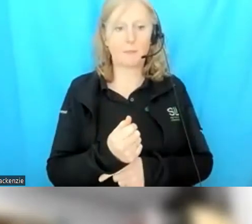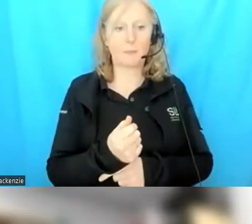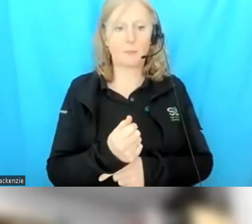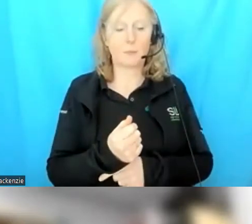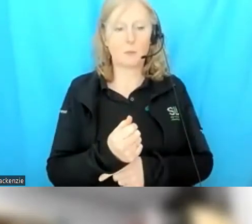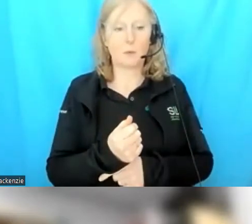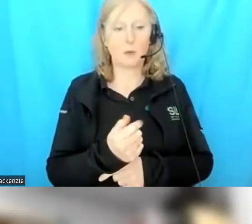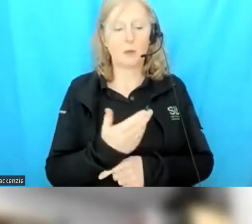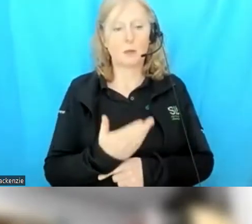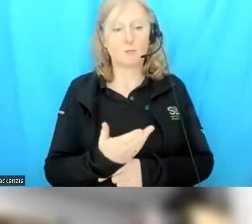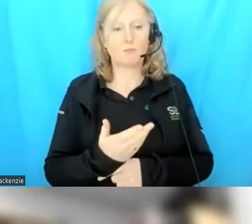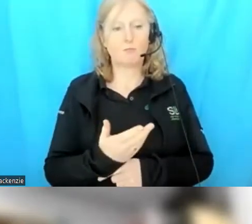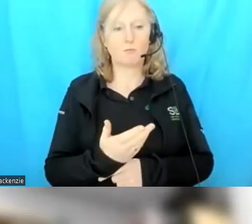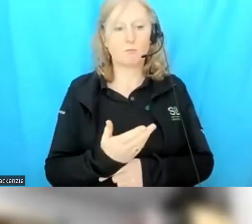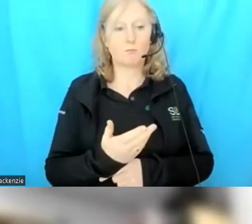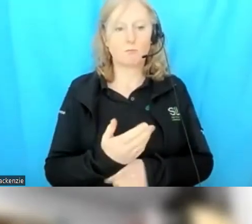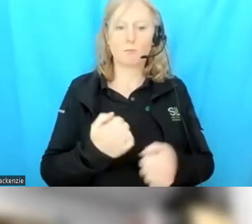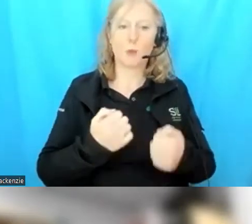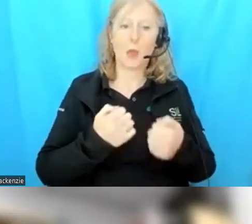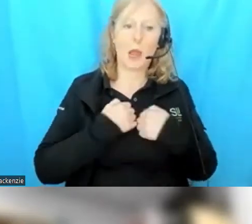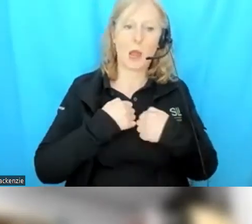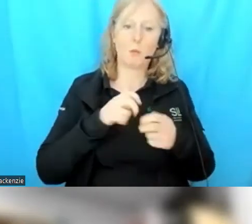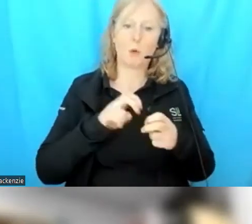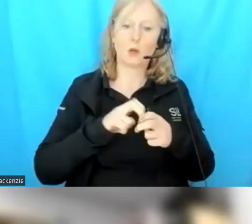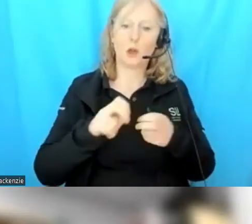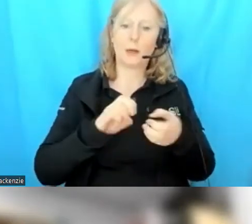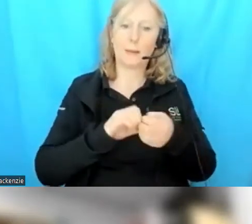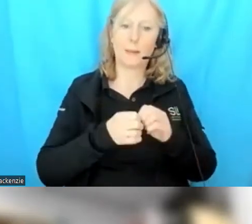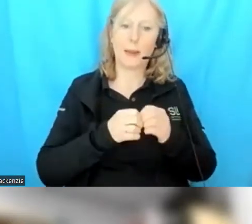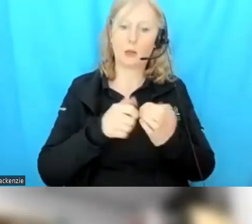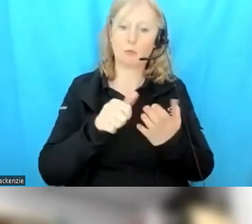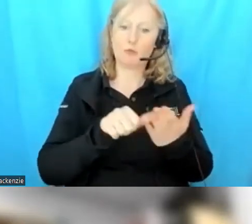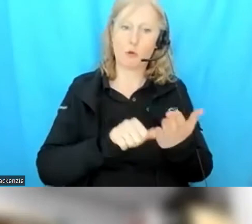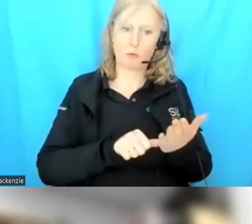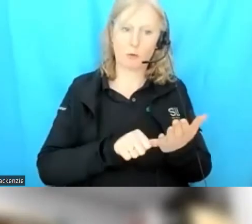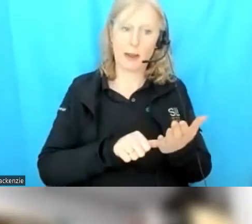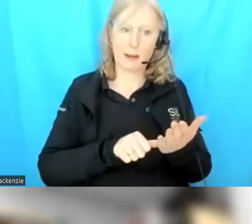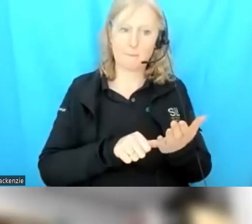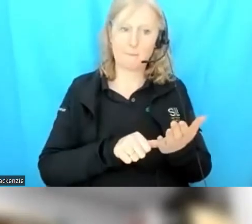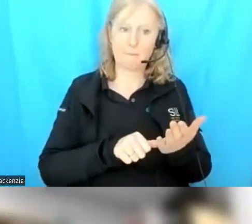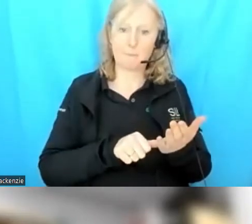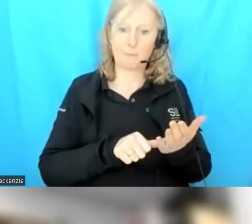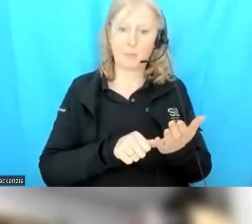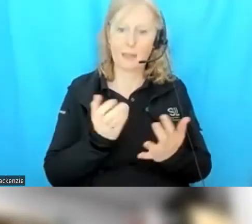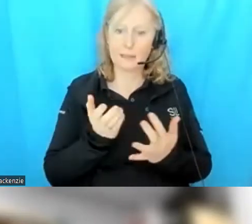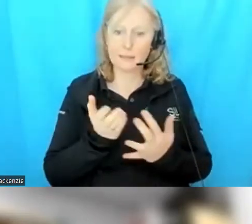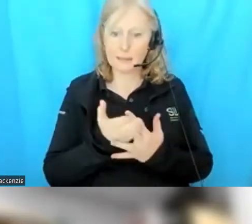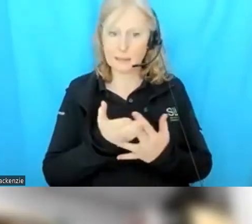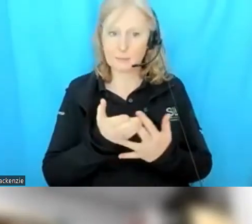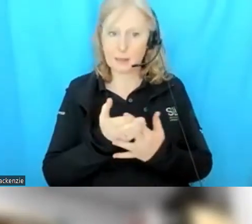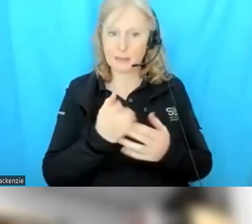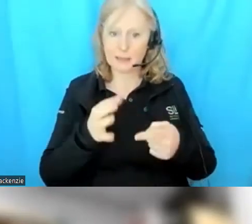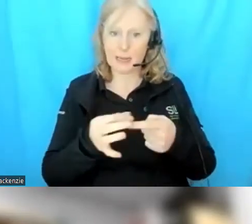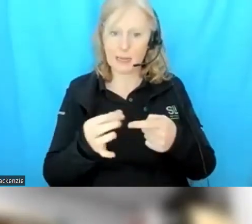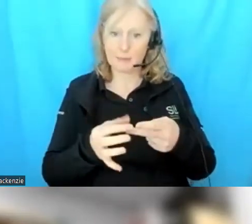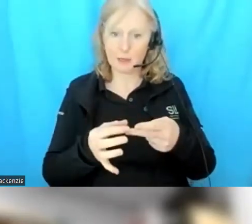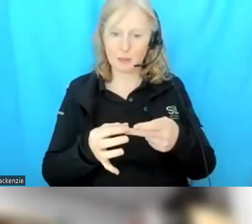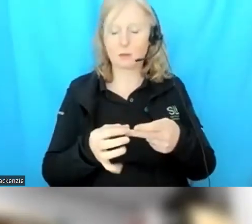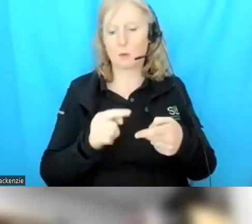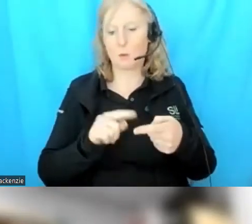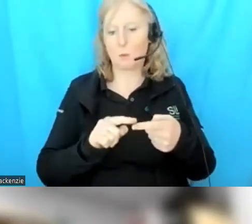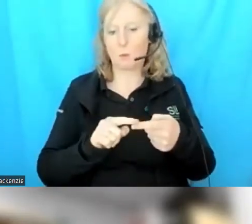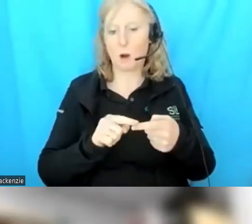like I say, with our Journey Makers programme, the accessibility element is just one module of